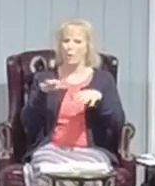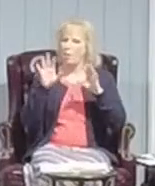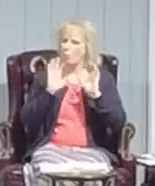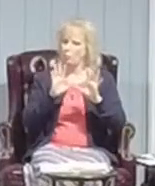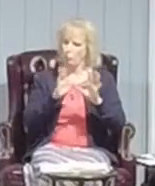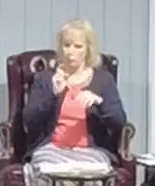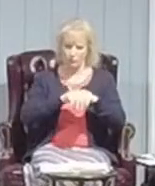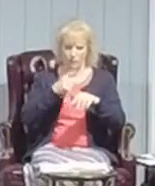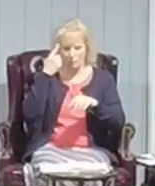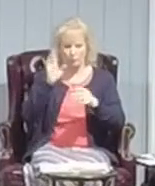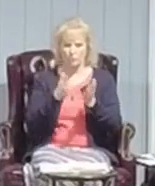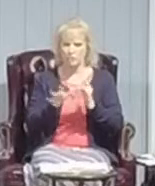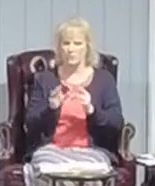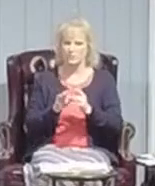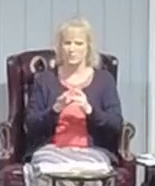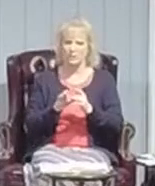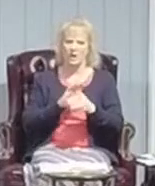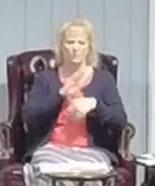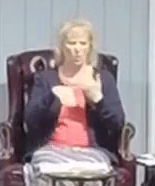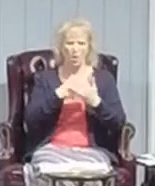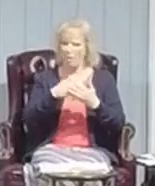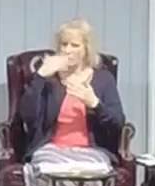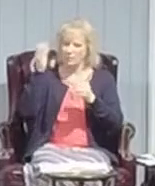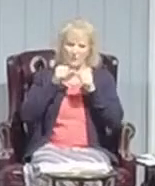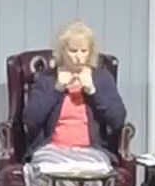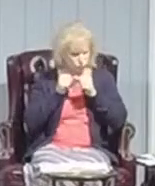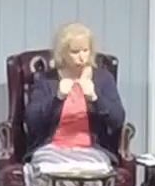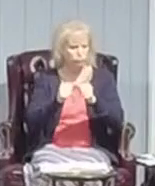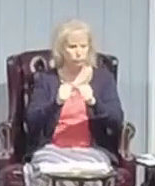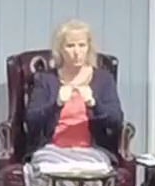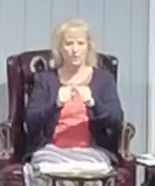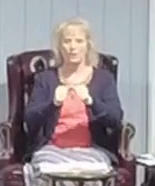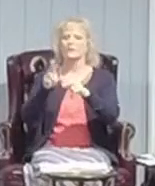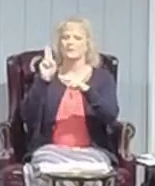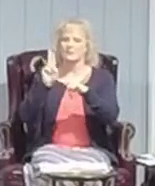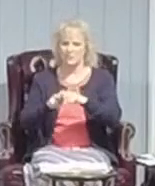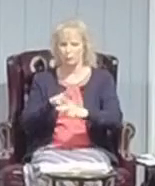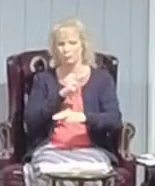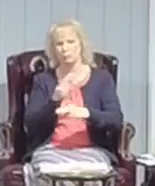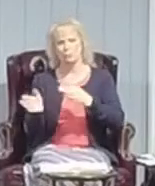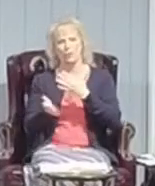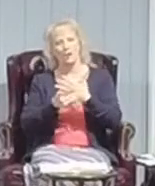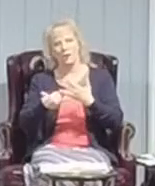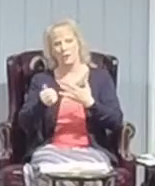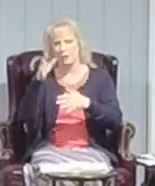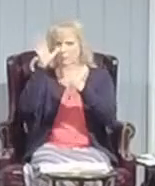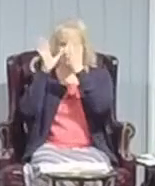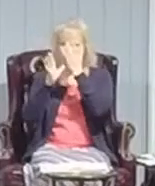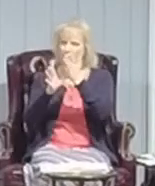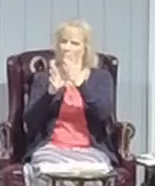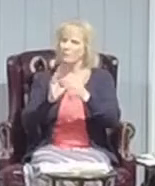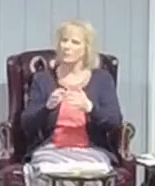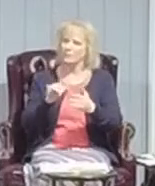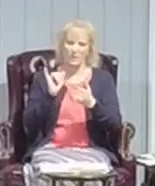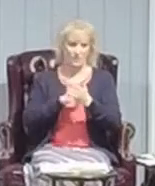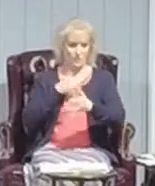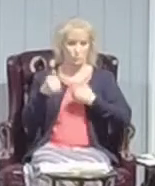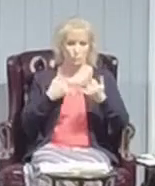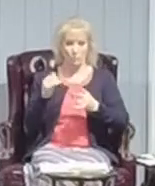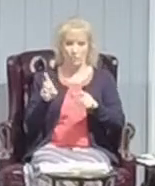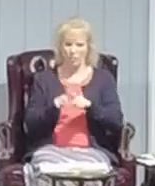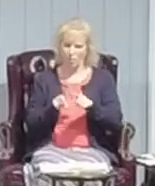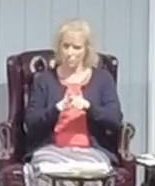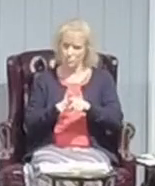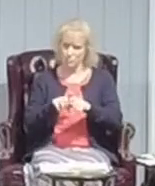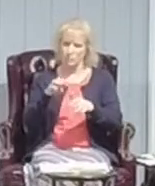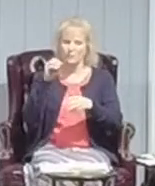he went through, after despising that, to sit down at the right hand of the Father. That joy, though, also has